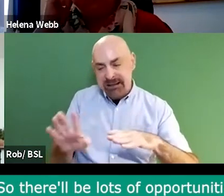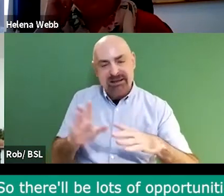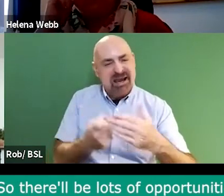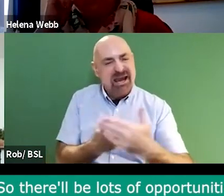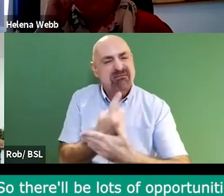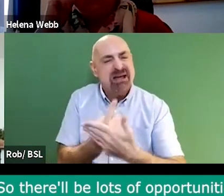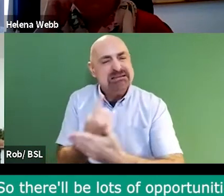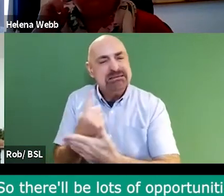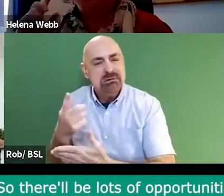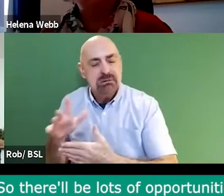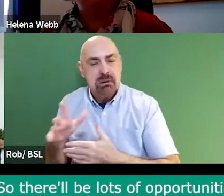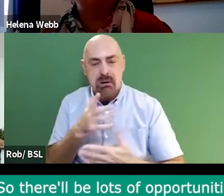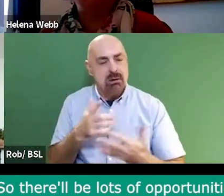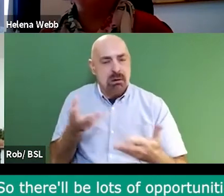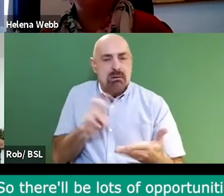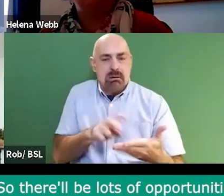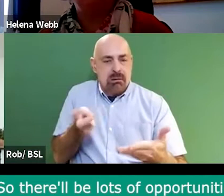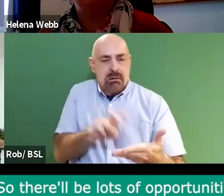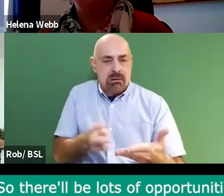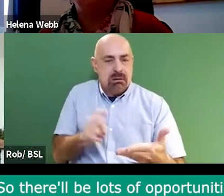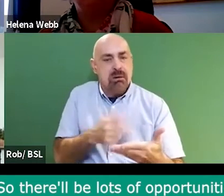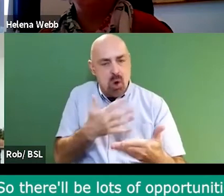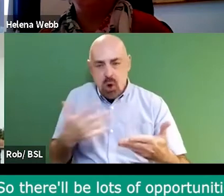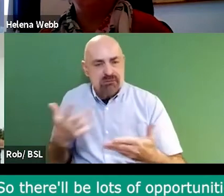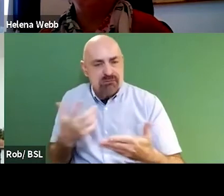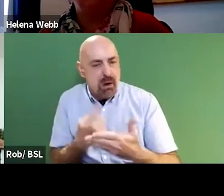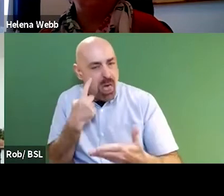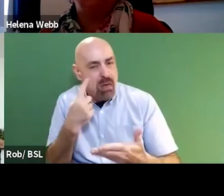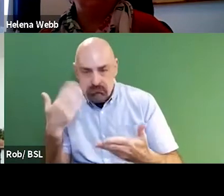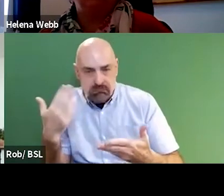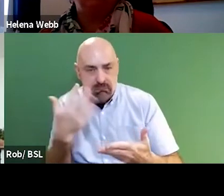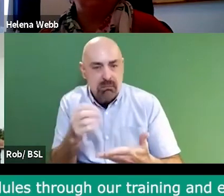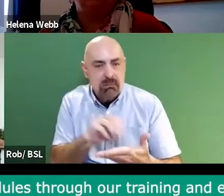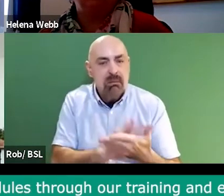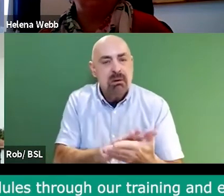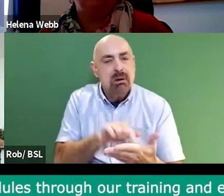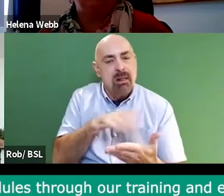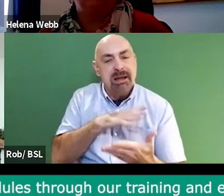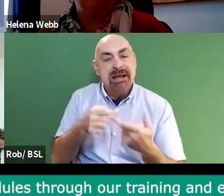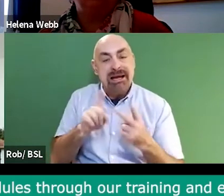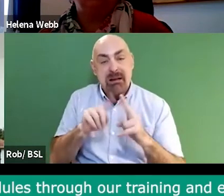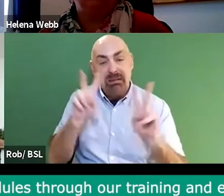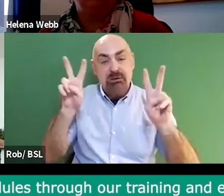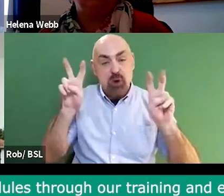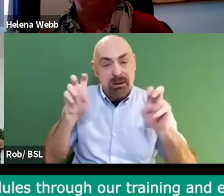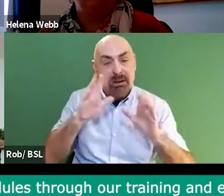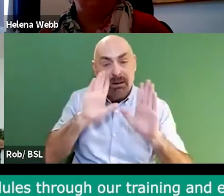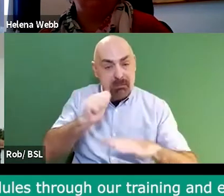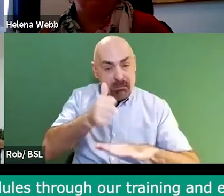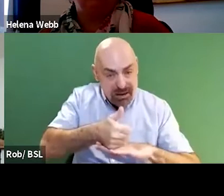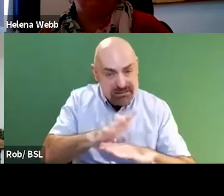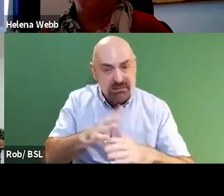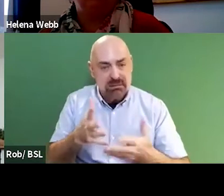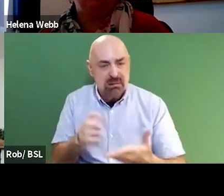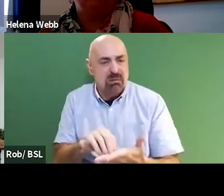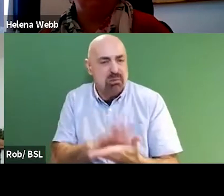lots of opportunities to collaborate on sort of topic-based modules through our training and events schedule as